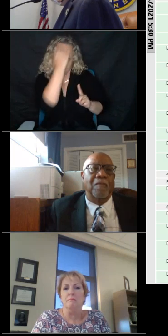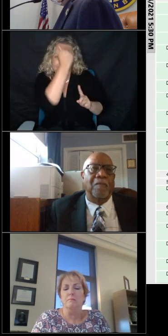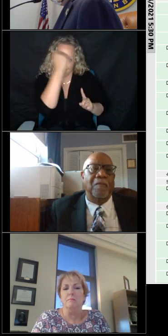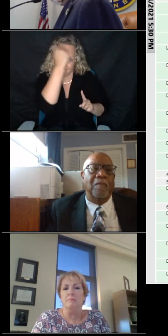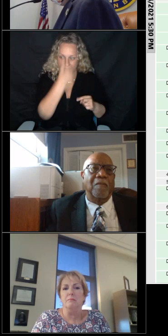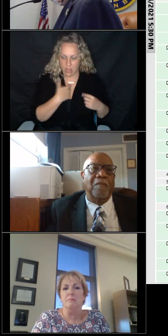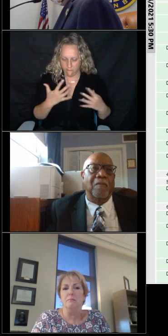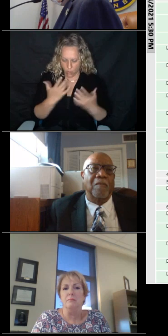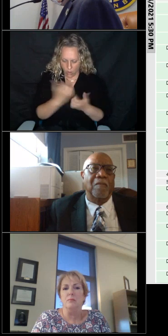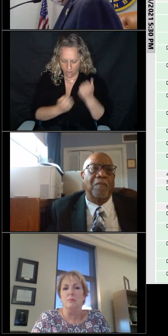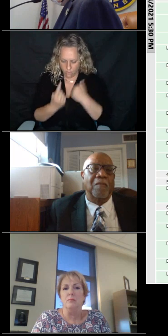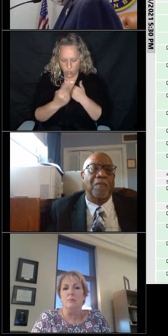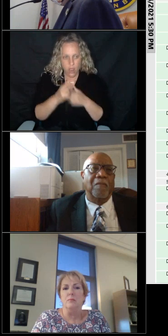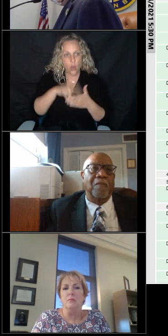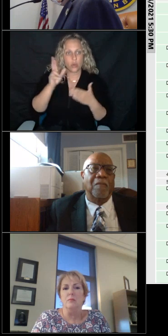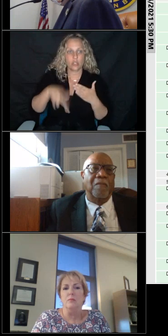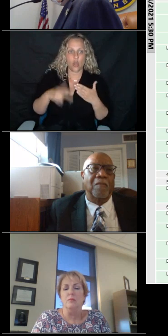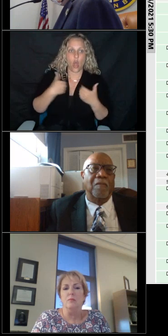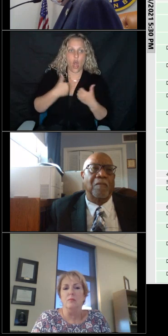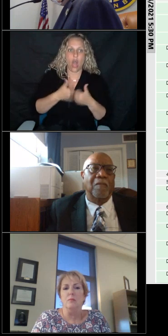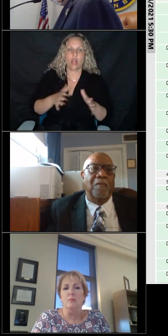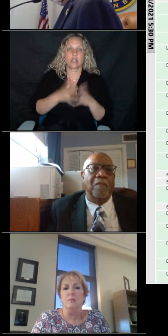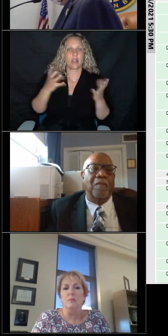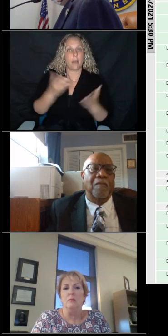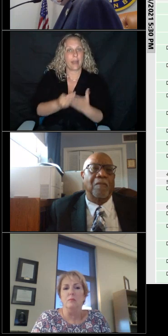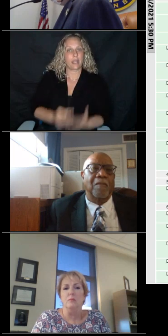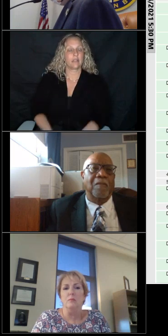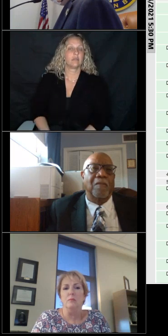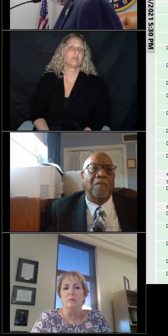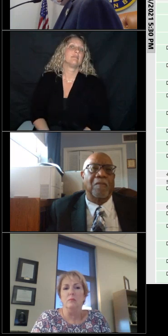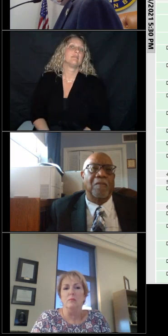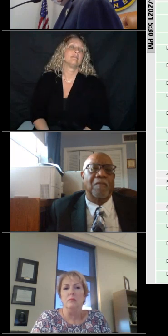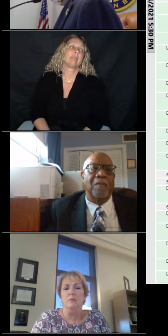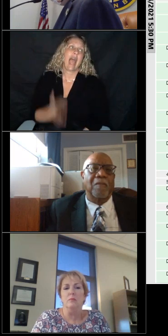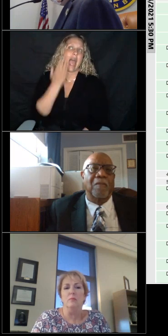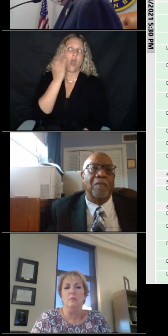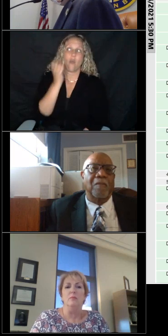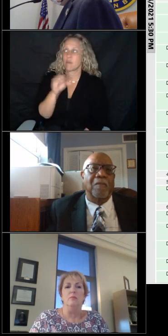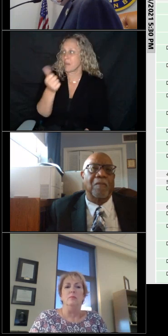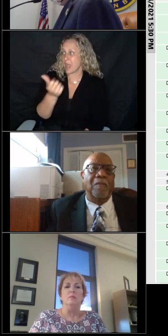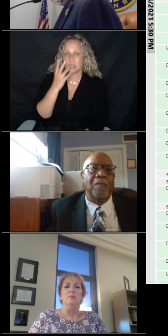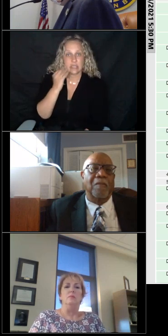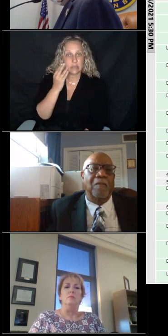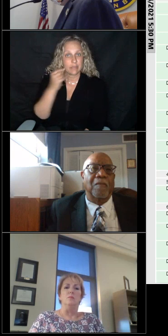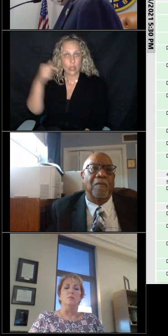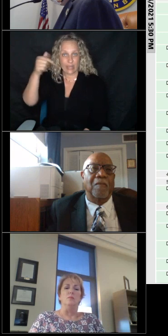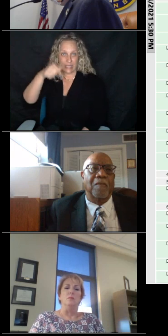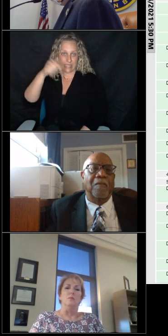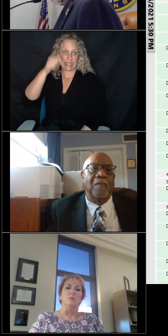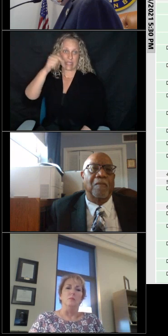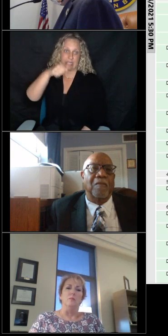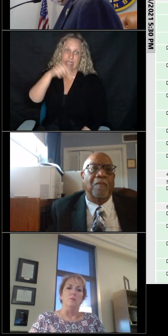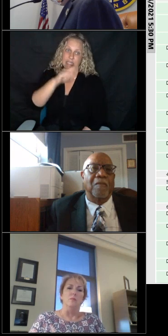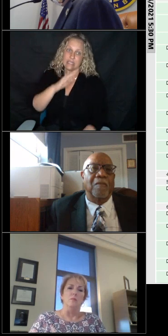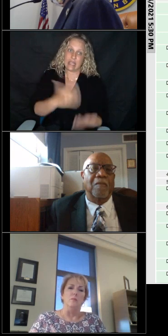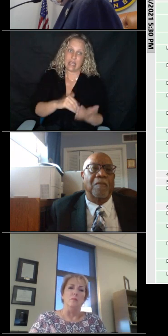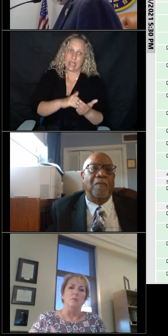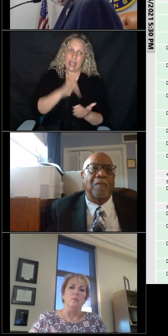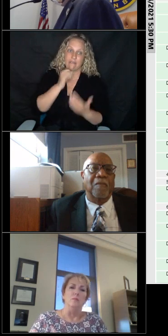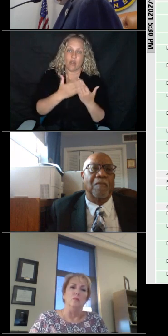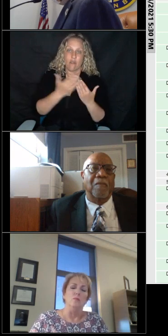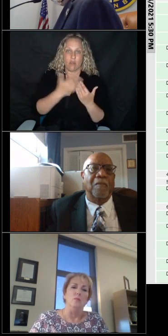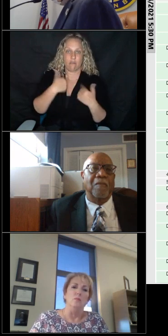was, unfortunately, I lost a lot of money. I don't know if anybody else has experienced this. This is not very easy